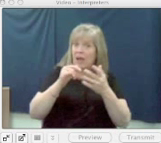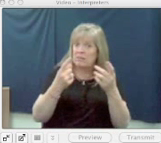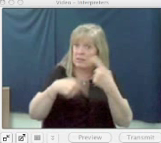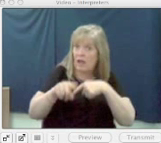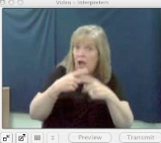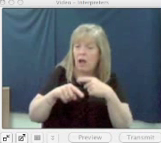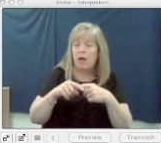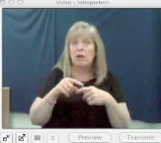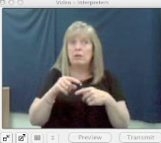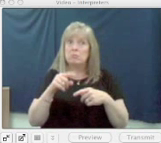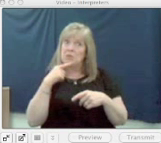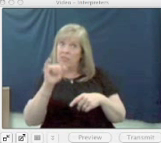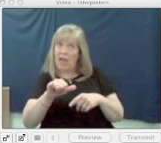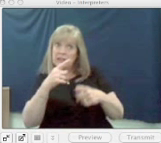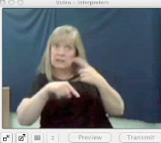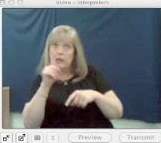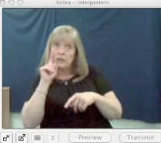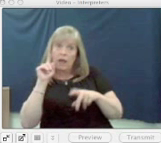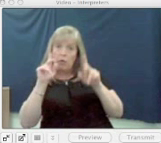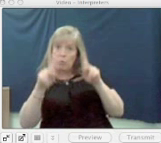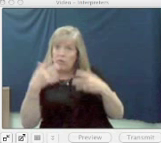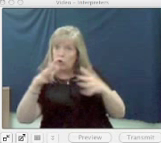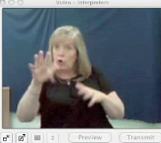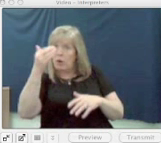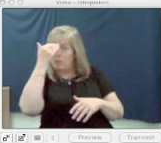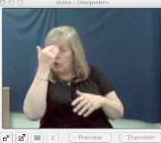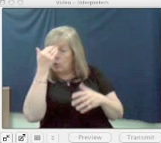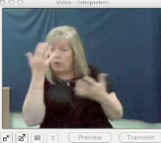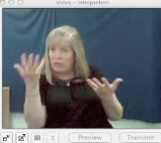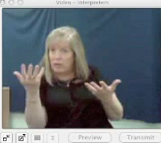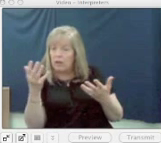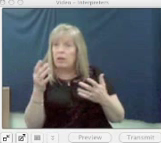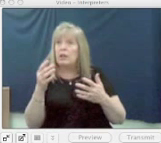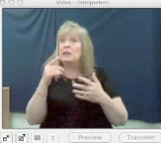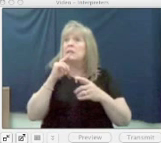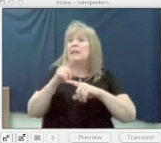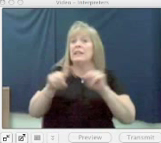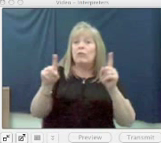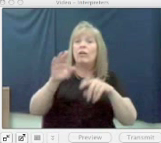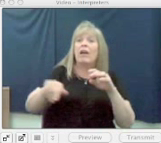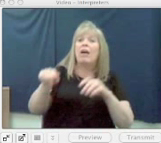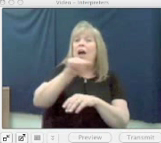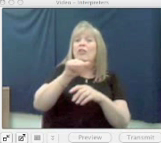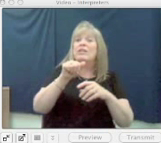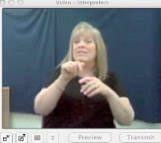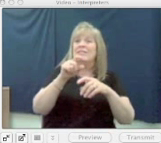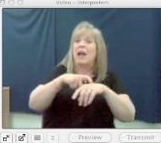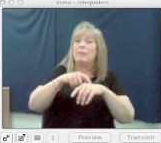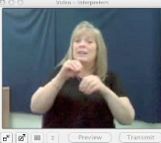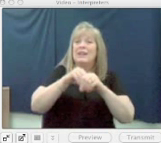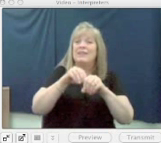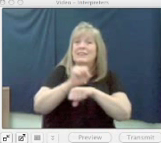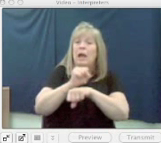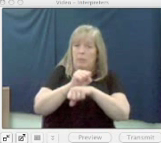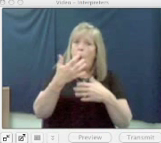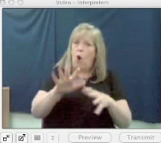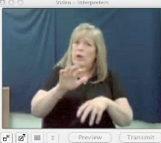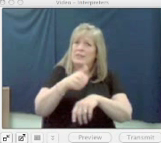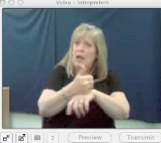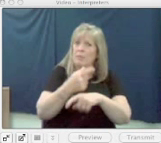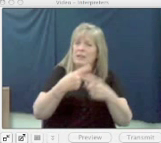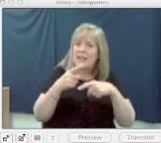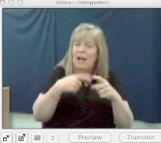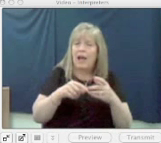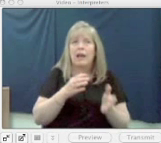with? Does it differ from a sign which has already been established in the assignment? Which of the two interpreters has